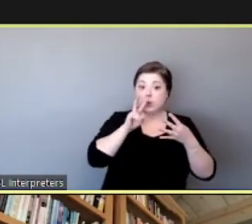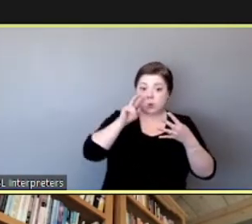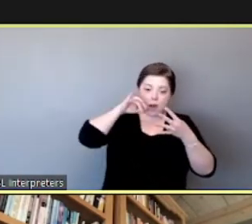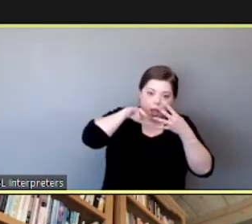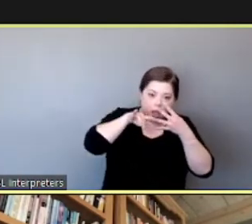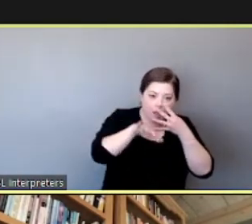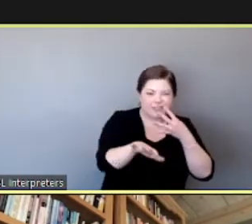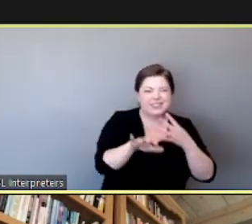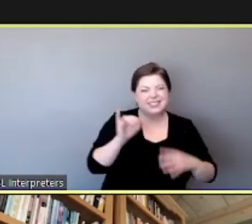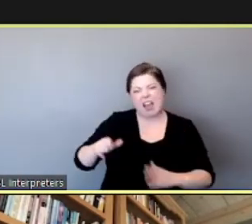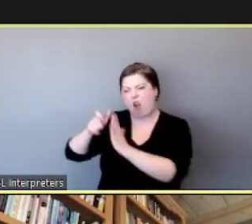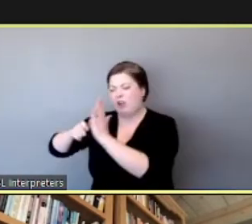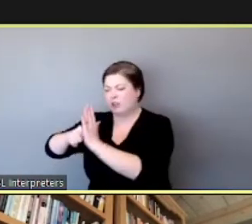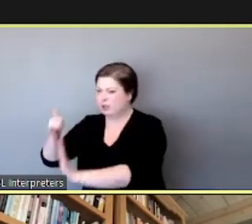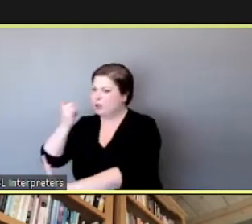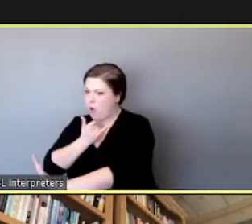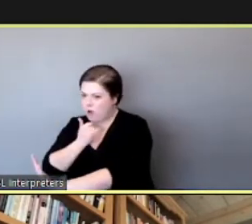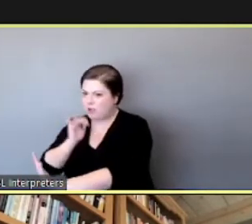very flawed, and